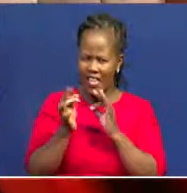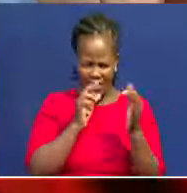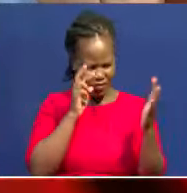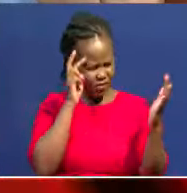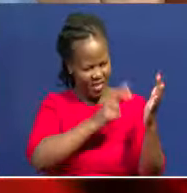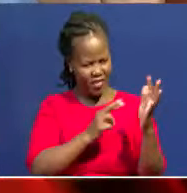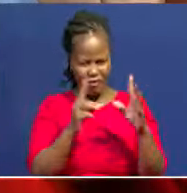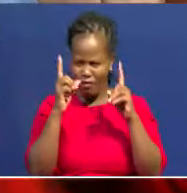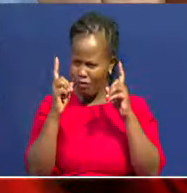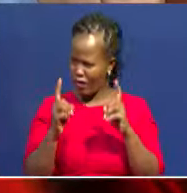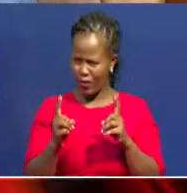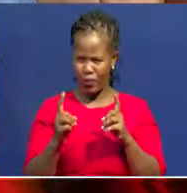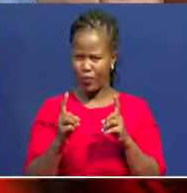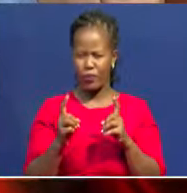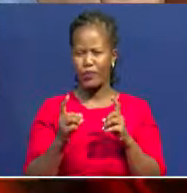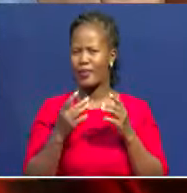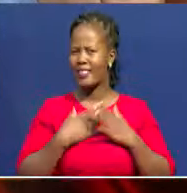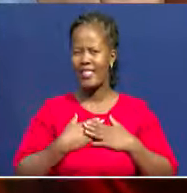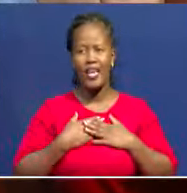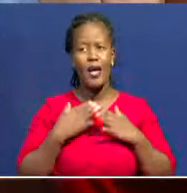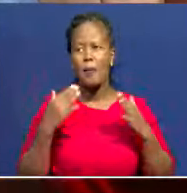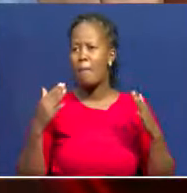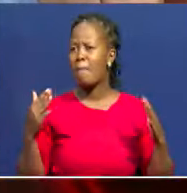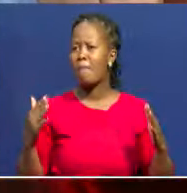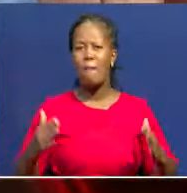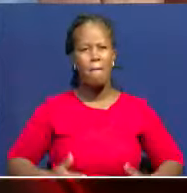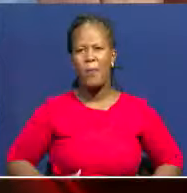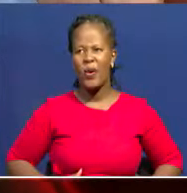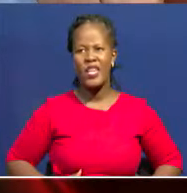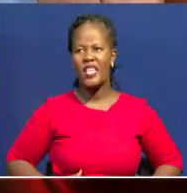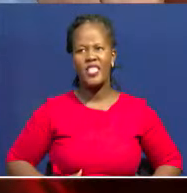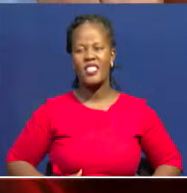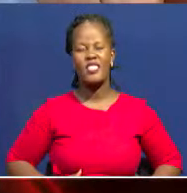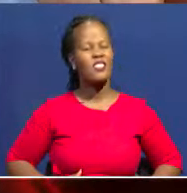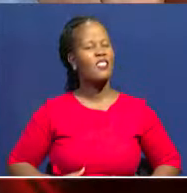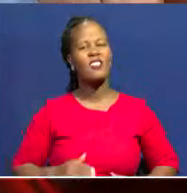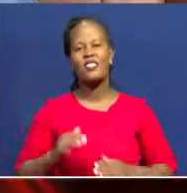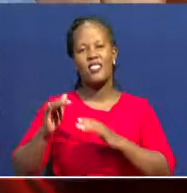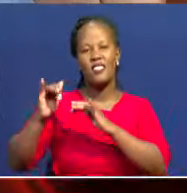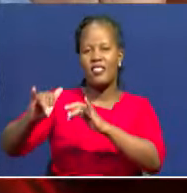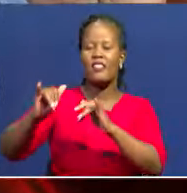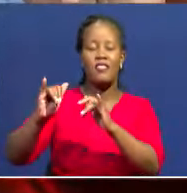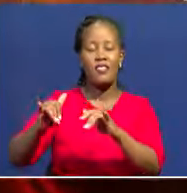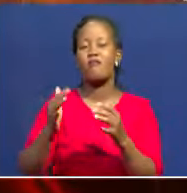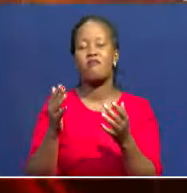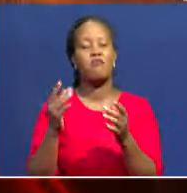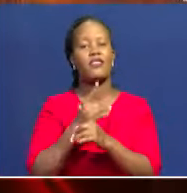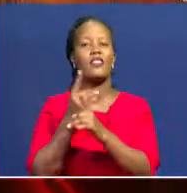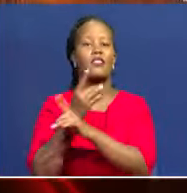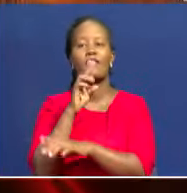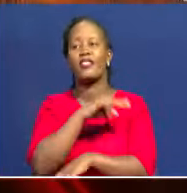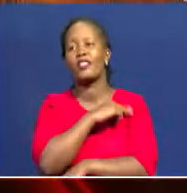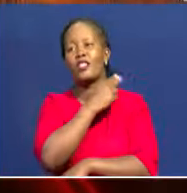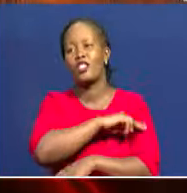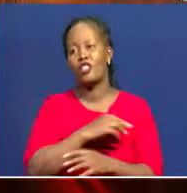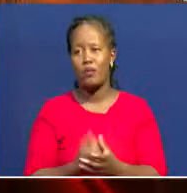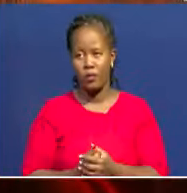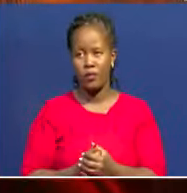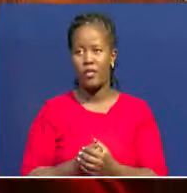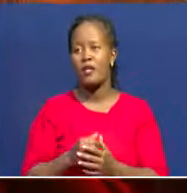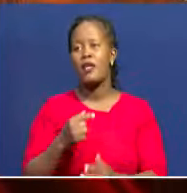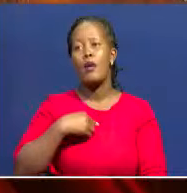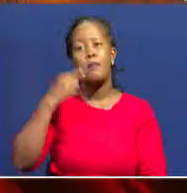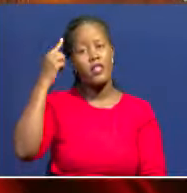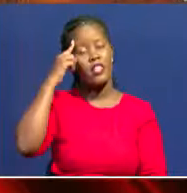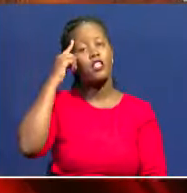Chair, the bodies haven't been removed from different hospitals, released from different hospitals. I therefore think that we should just go